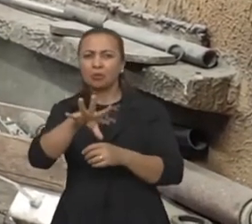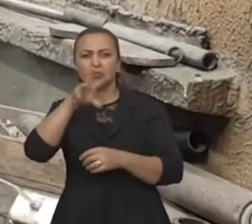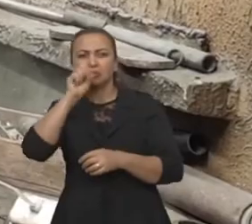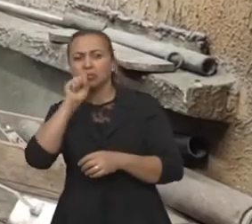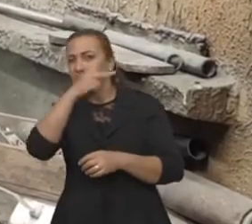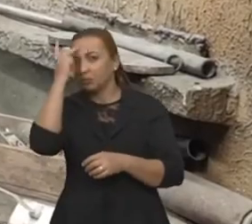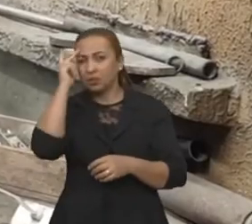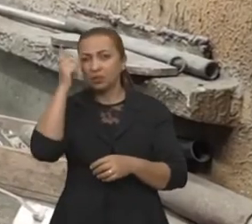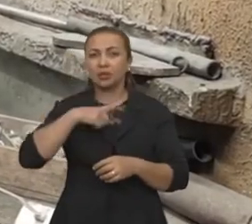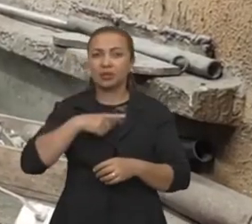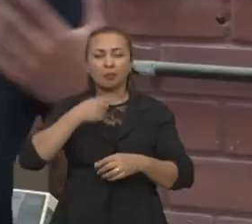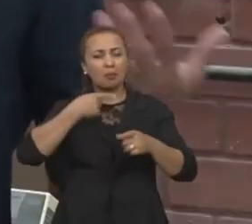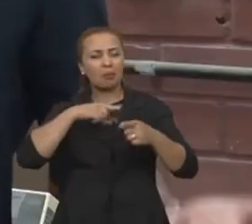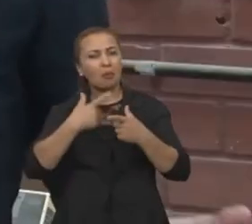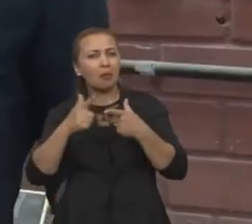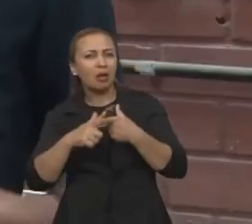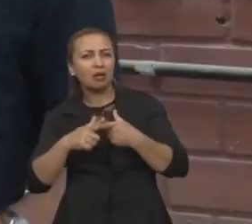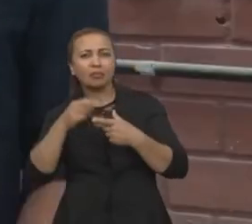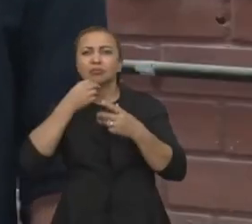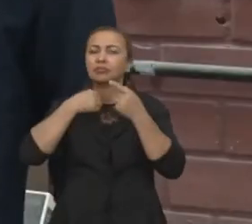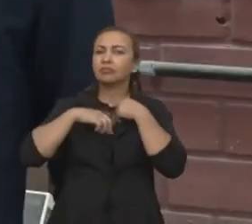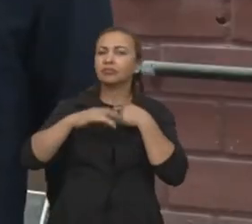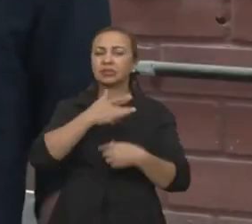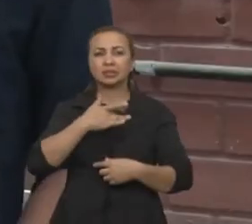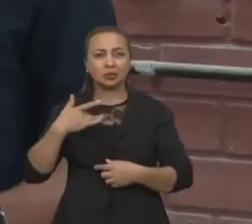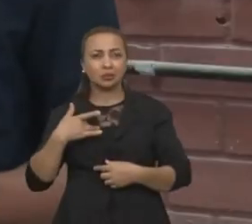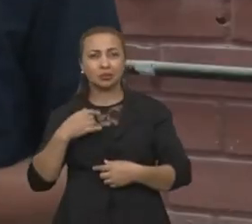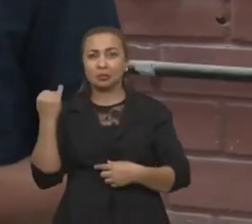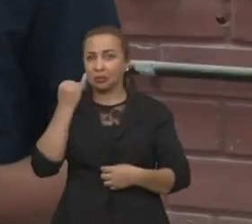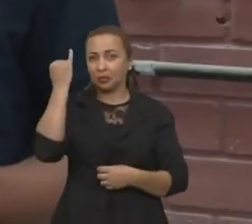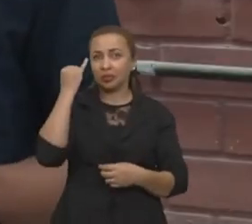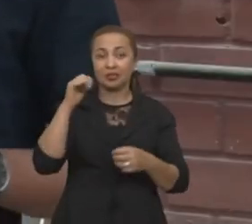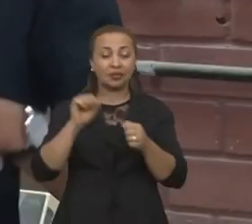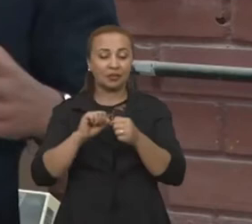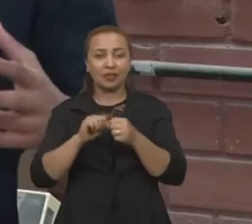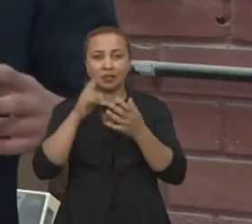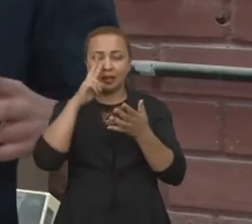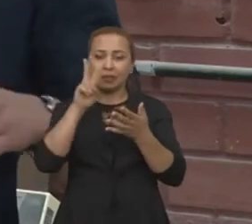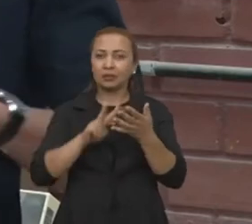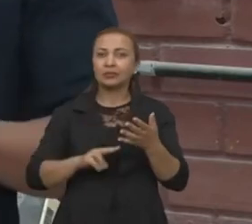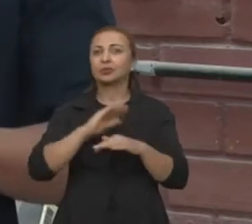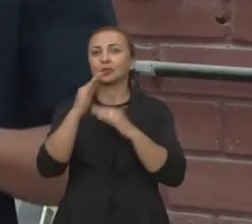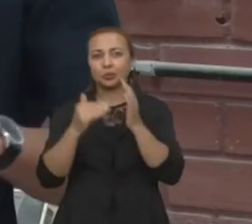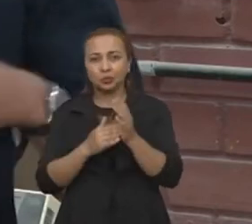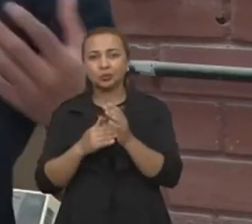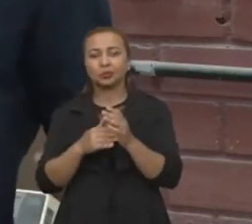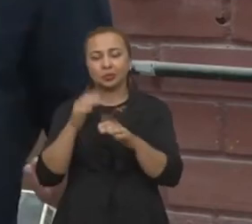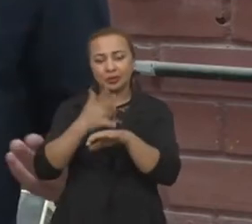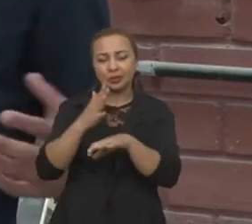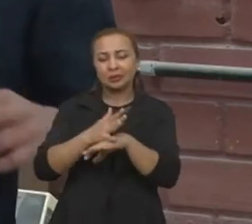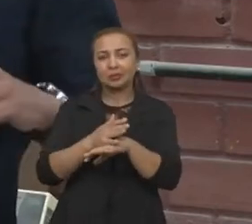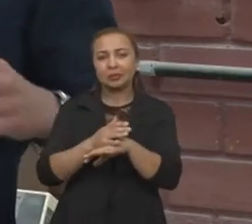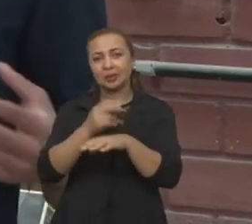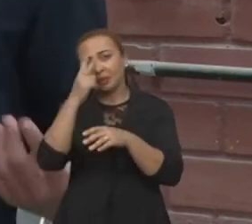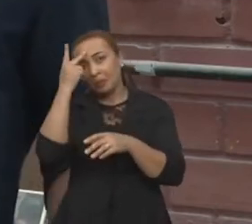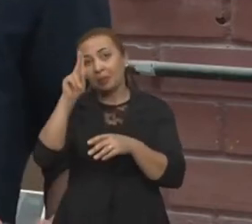if it occurs inalated by someone, if it occurs in an inalated a health, it is important. So we're going do an analysis with the physical research,